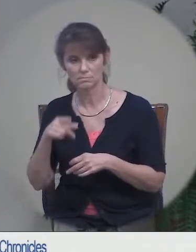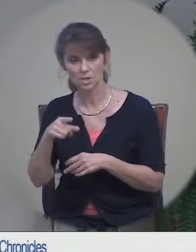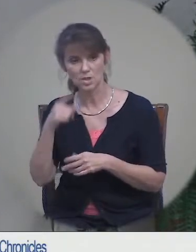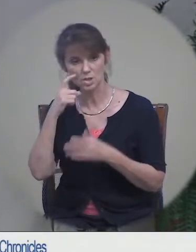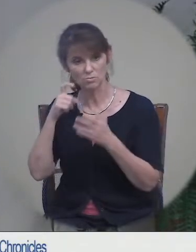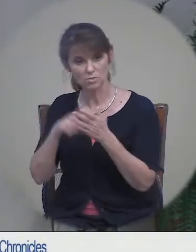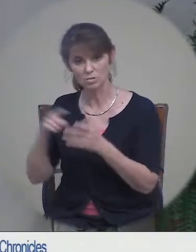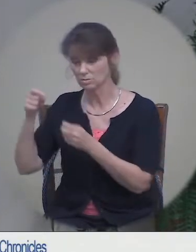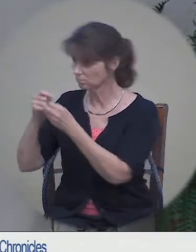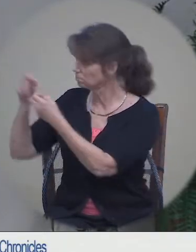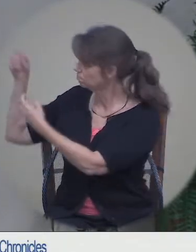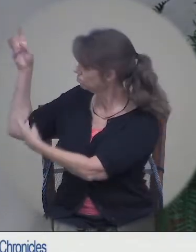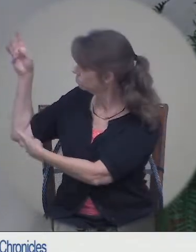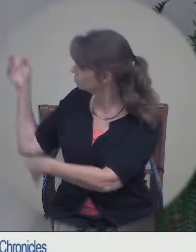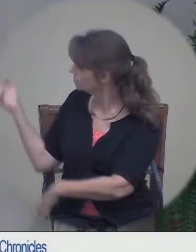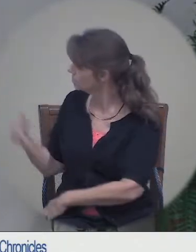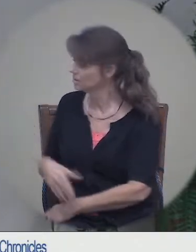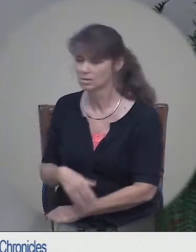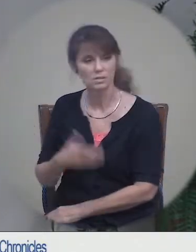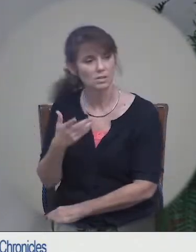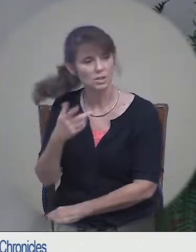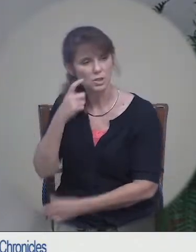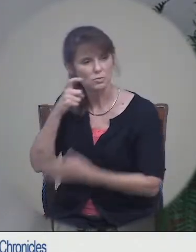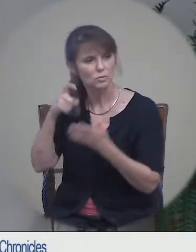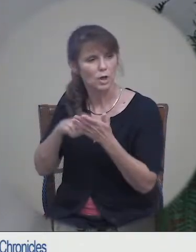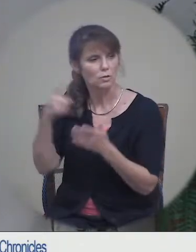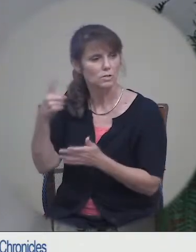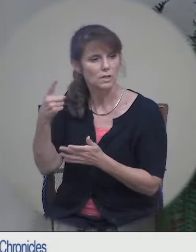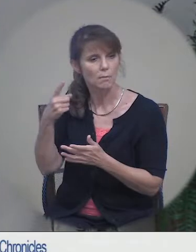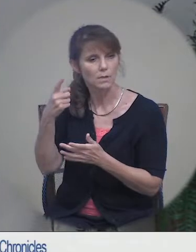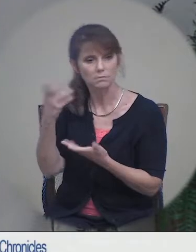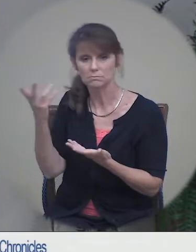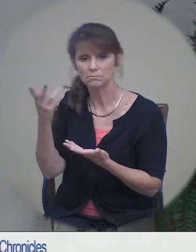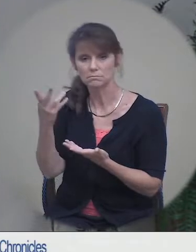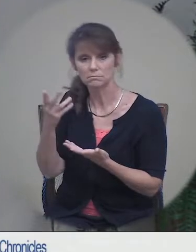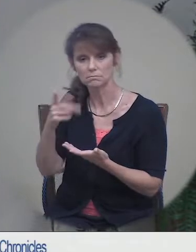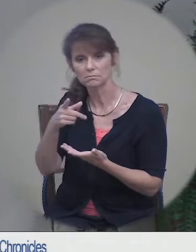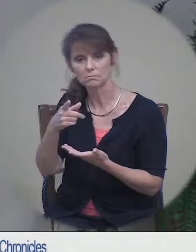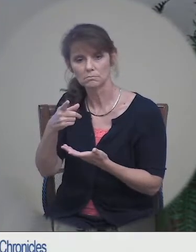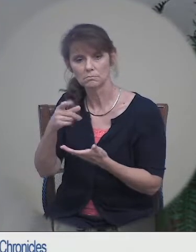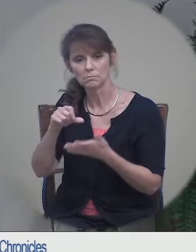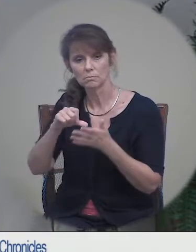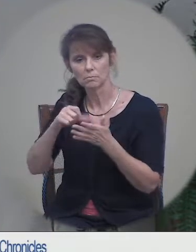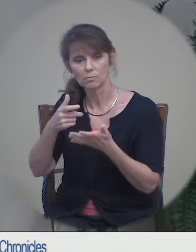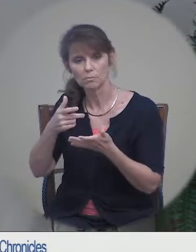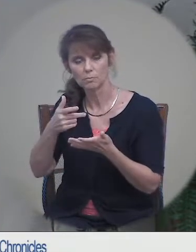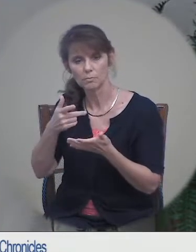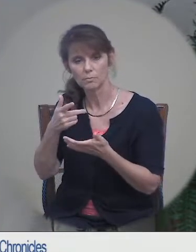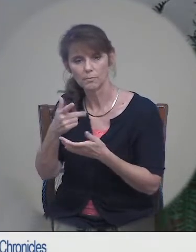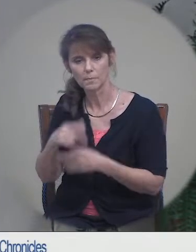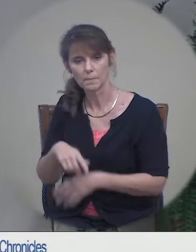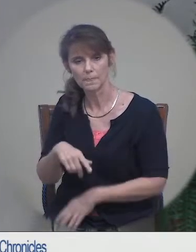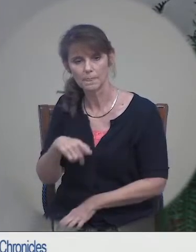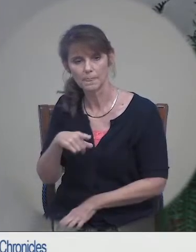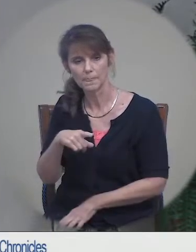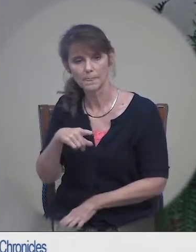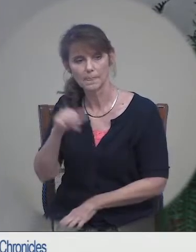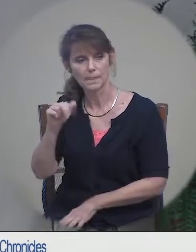about the reforms that are just any of the ideas that are there in those 3 chapters?